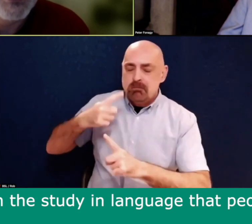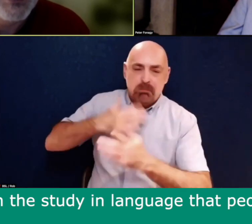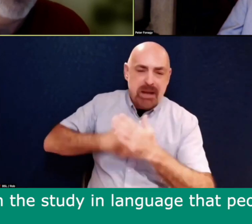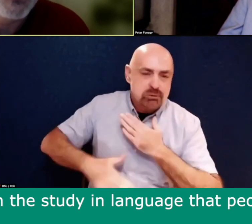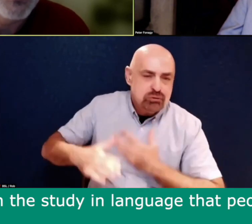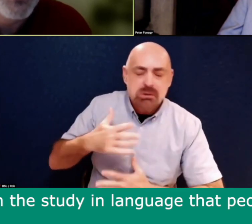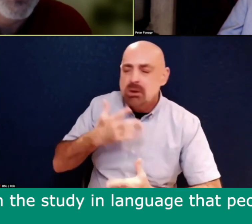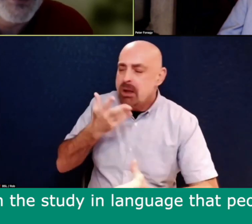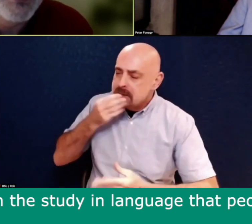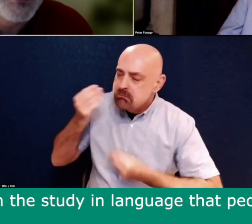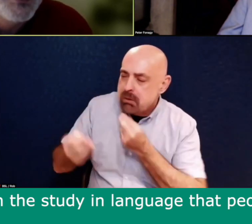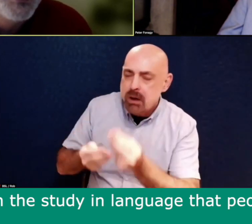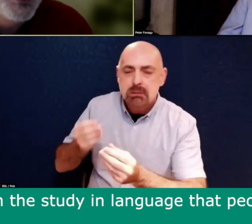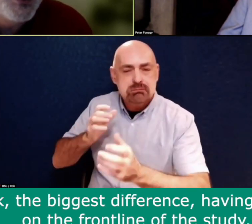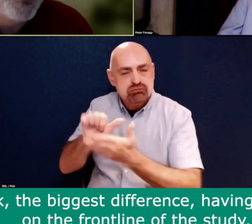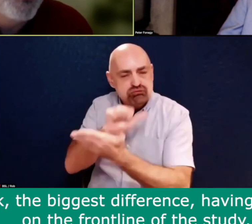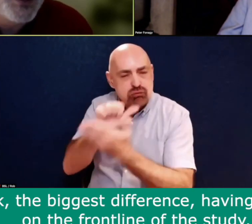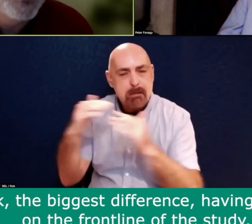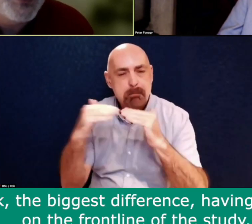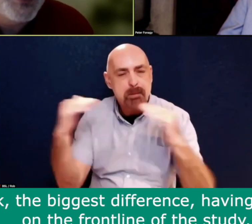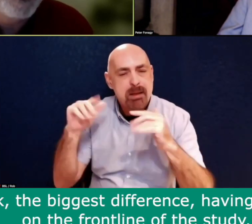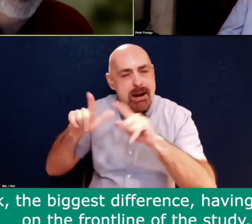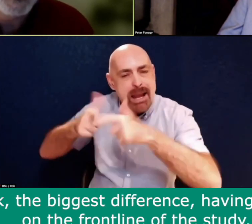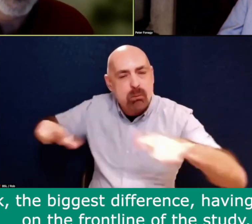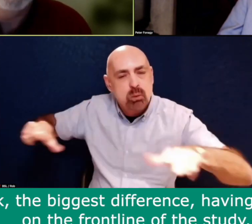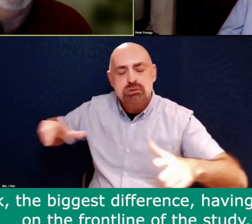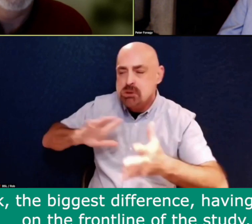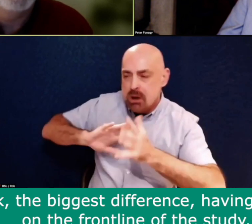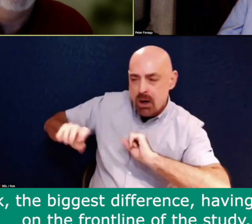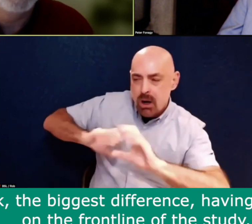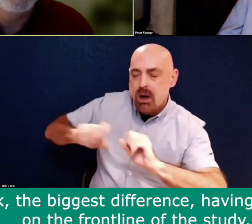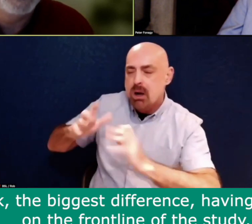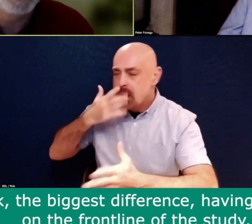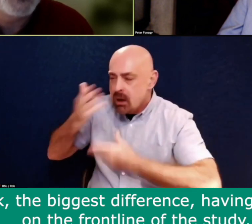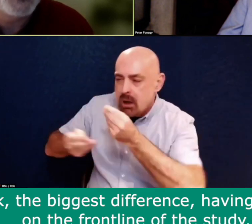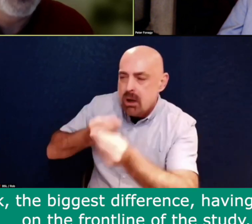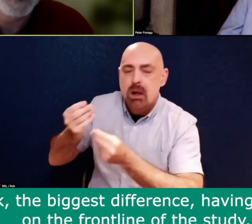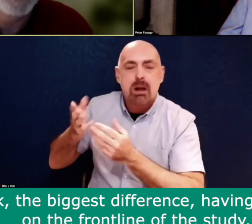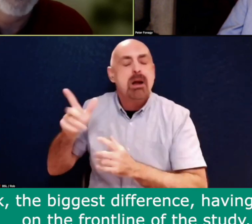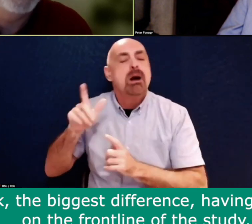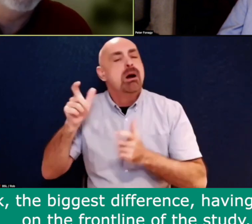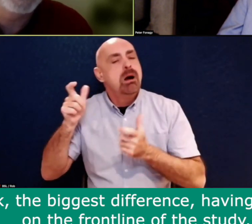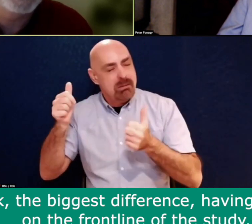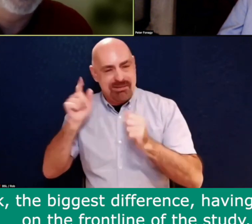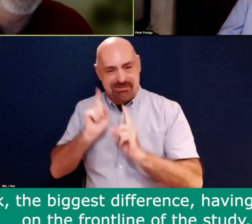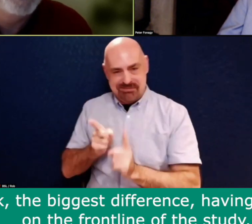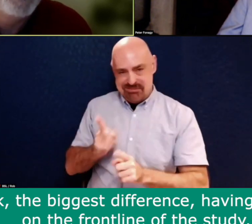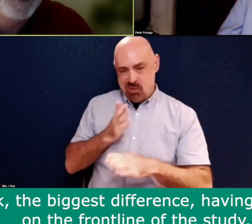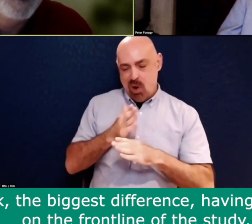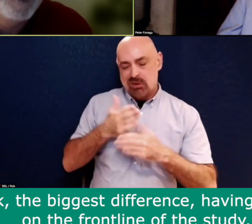study in language that people understood. And that was, I think, the biggest difference, having those people working in the front line of the